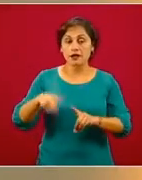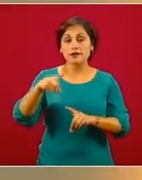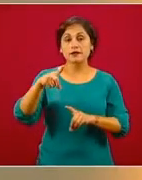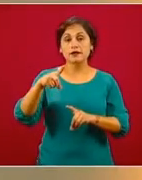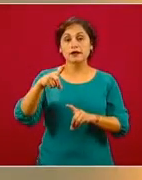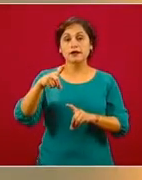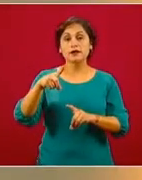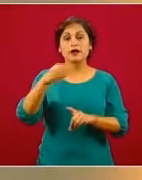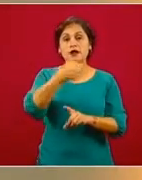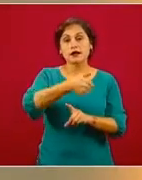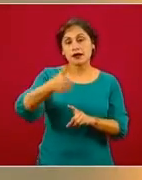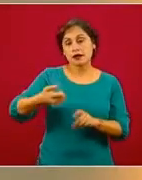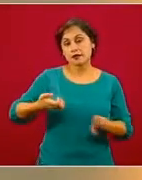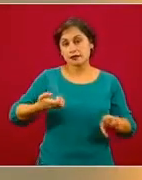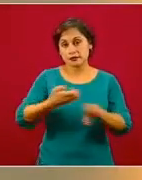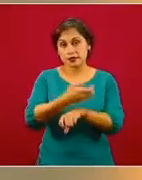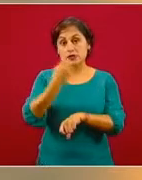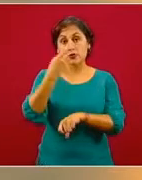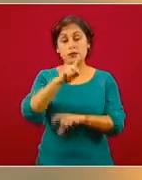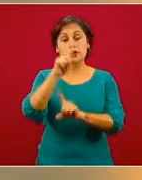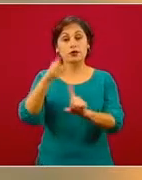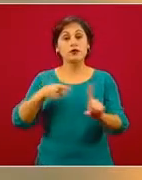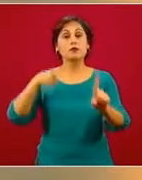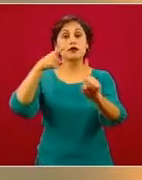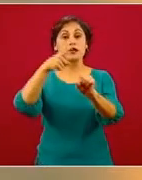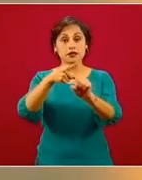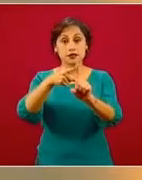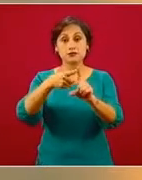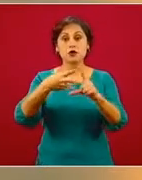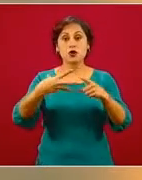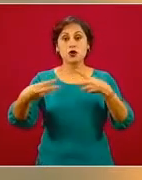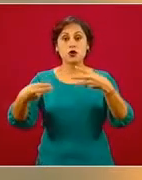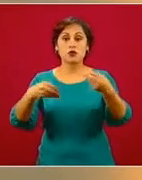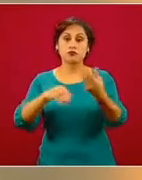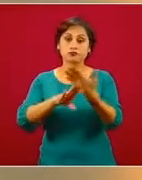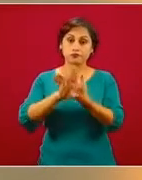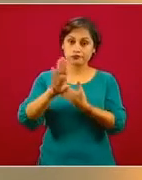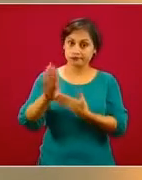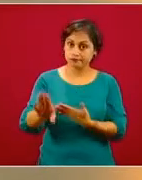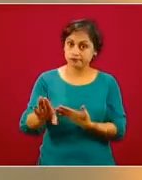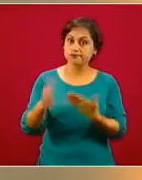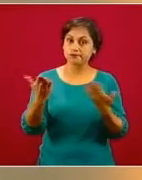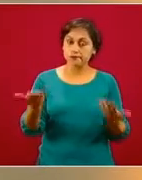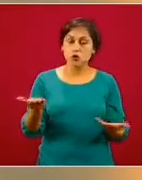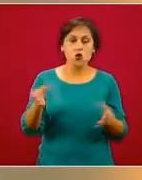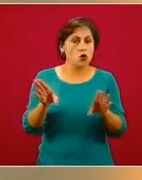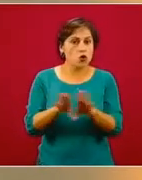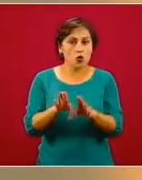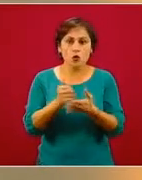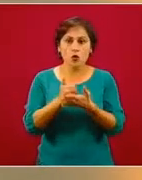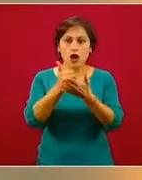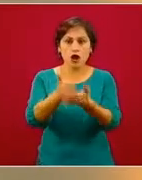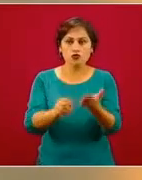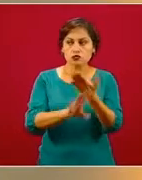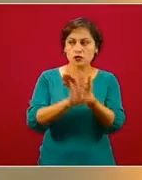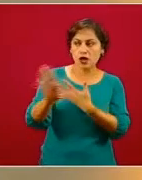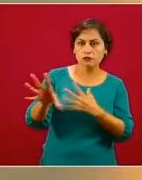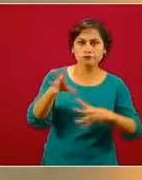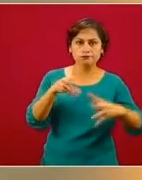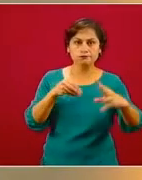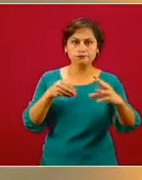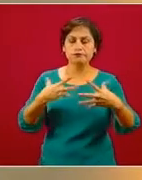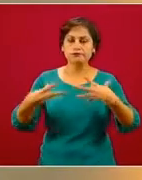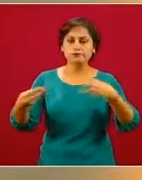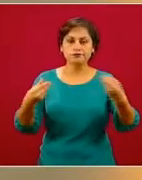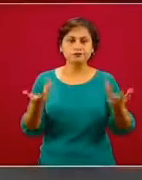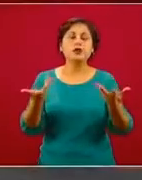economic spheres. The aim is to reduce infection through measures that we know, which is reducing